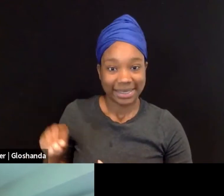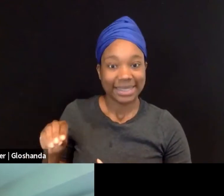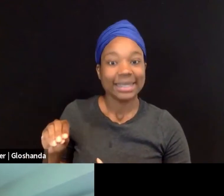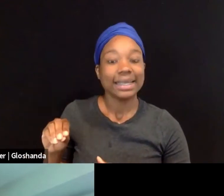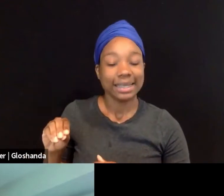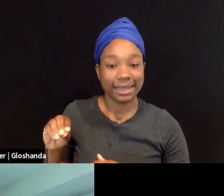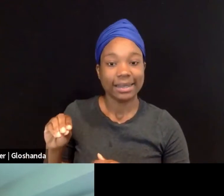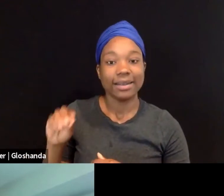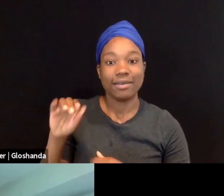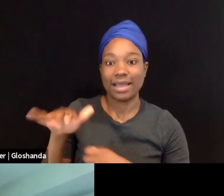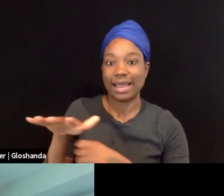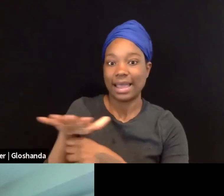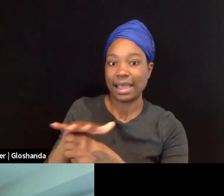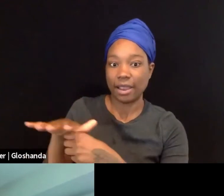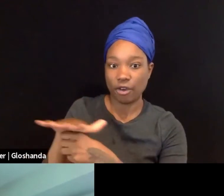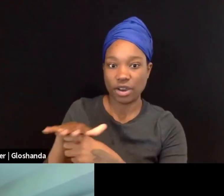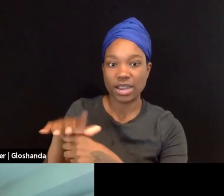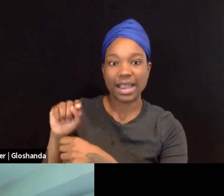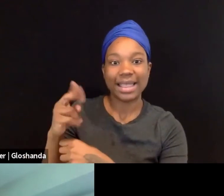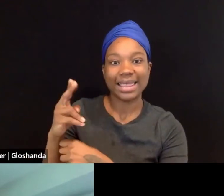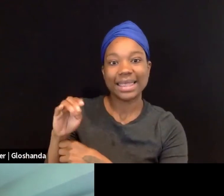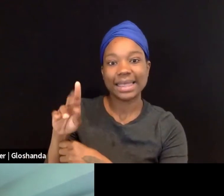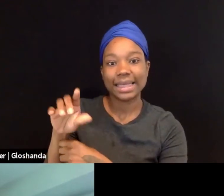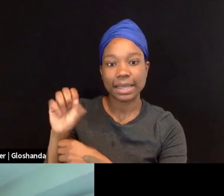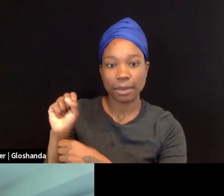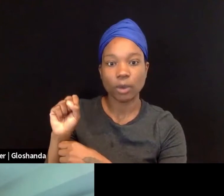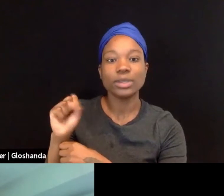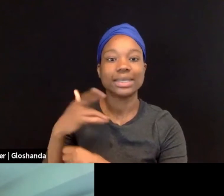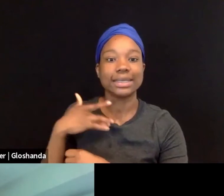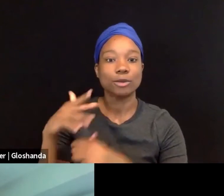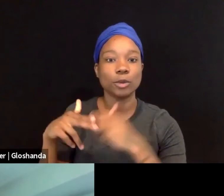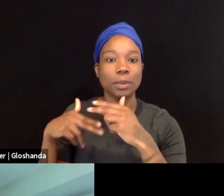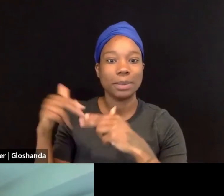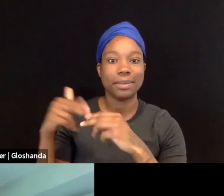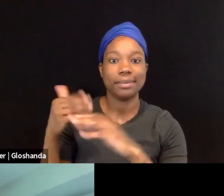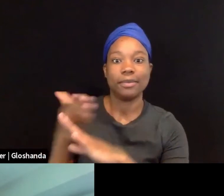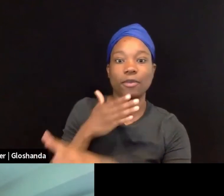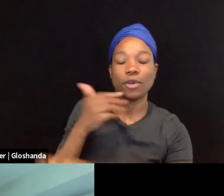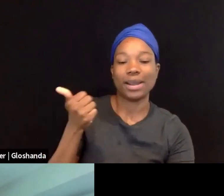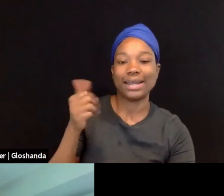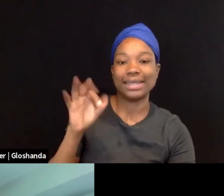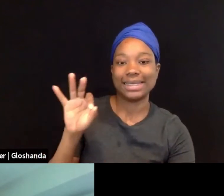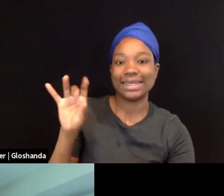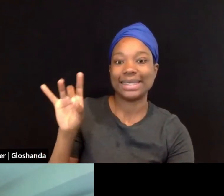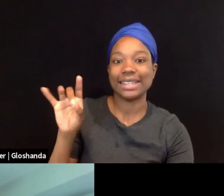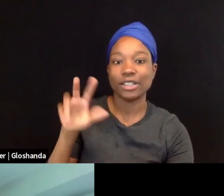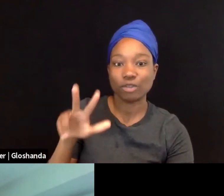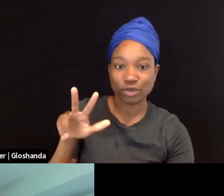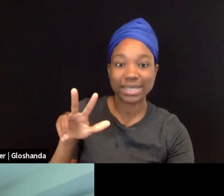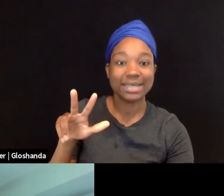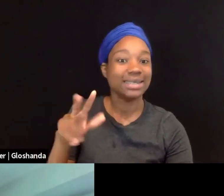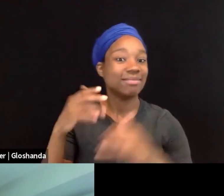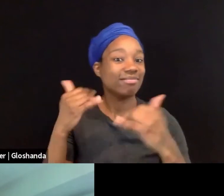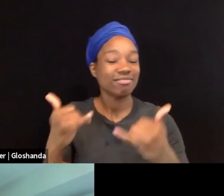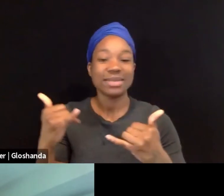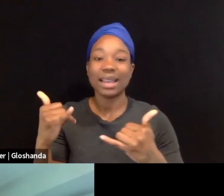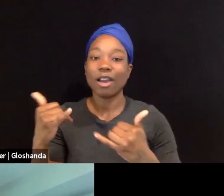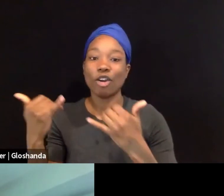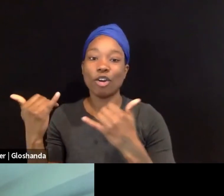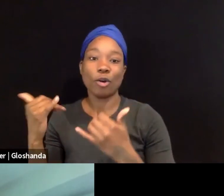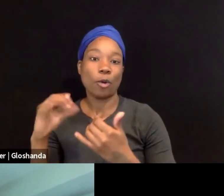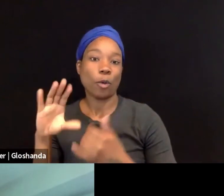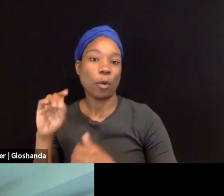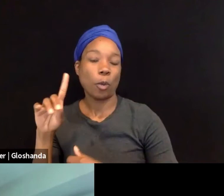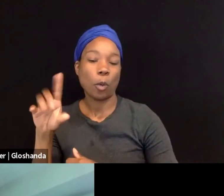to modern standards, older buildings were more likely to have sustained substantial damage. Some localities, such as Broward